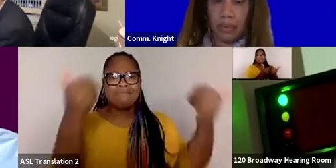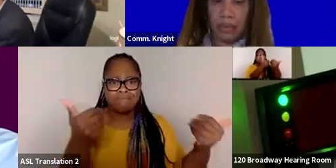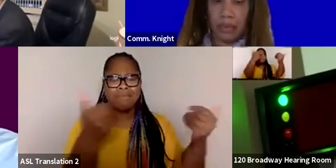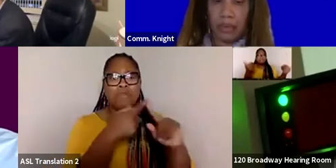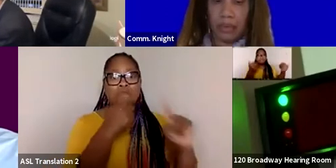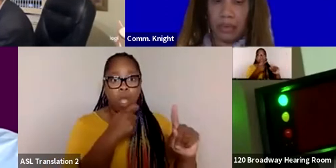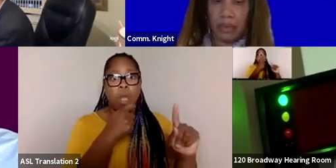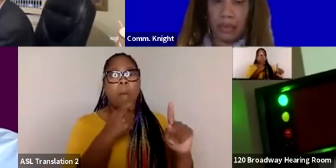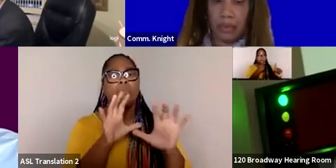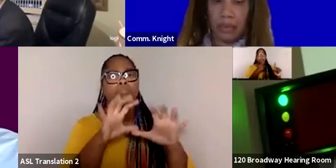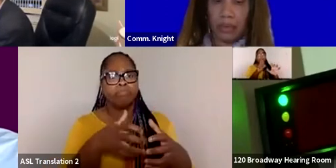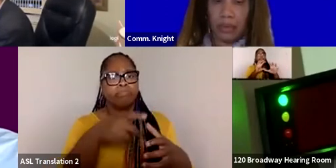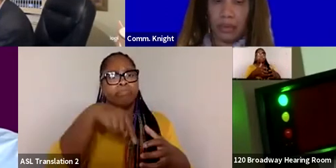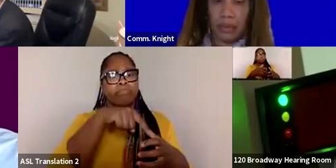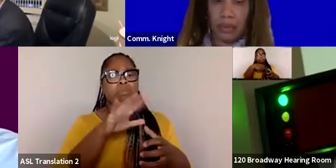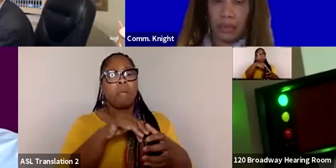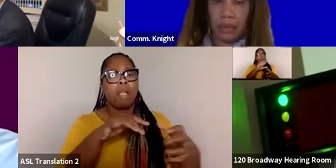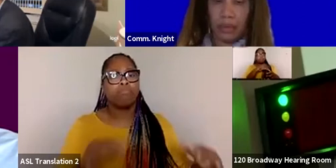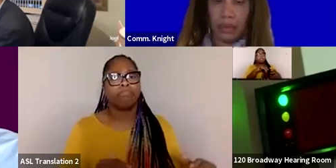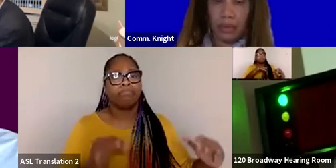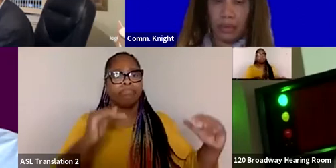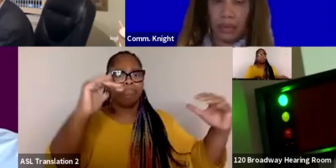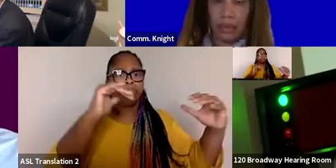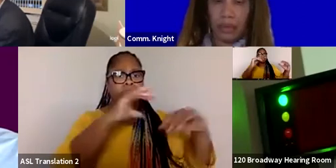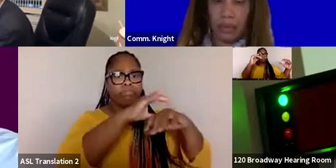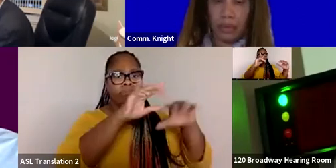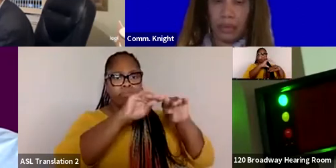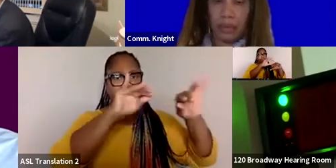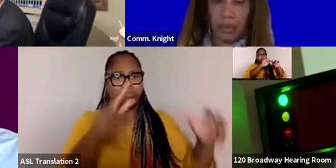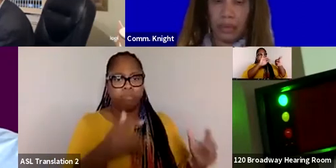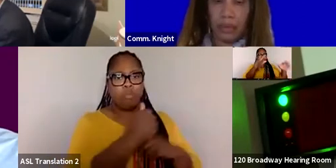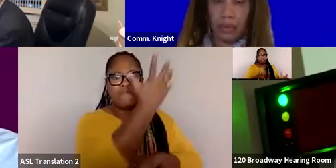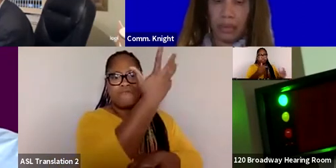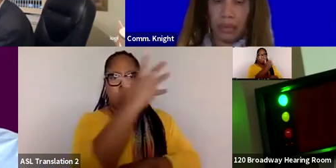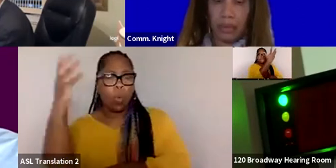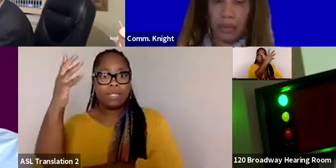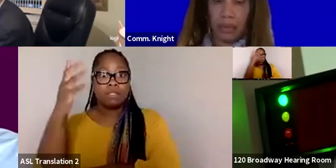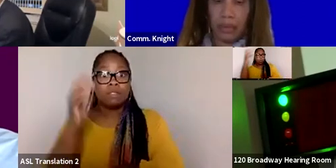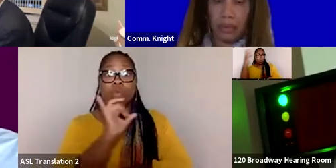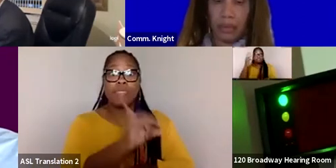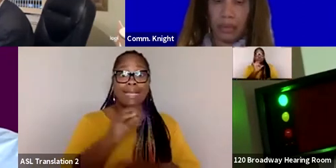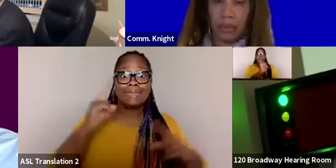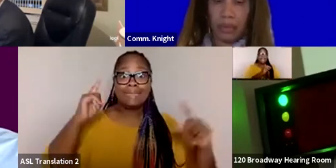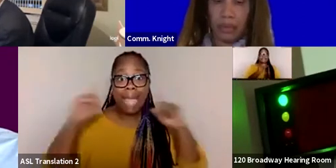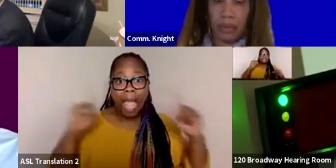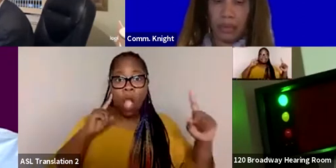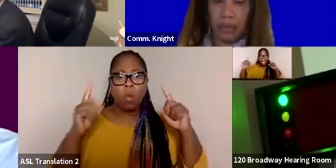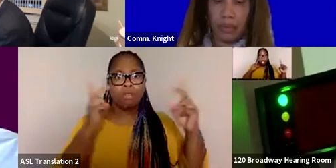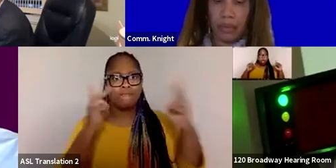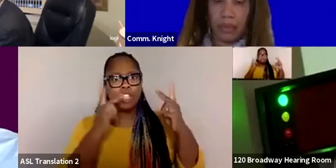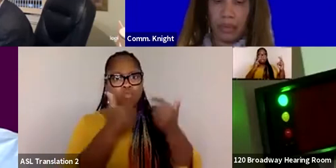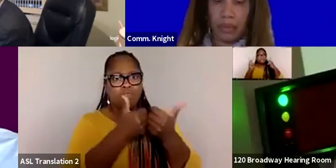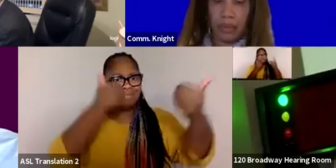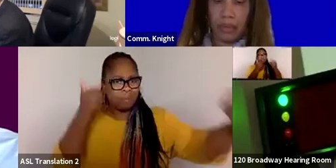proper by raised earthen berms that are covered with forest. So the sound and visual distancing happens.